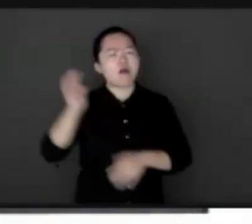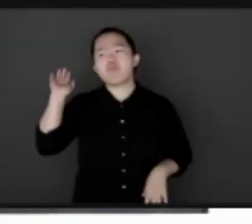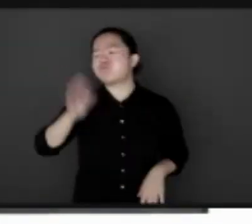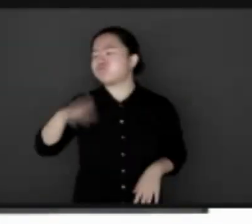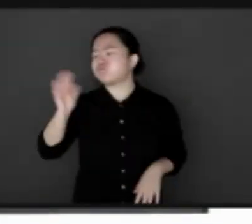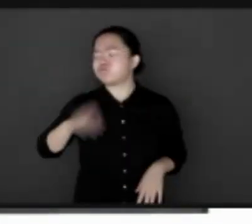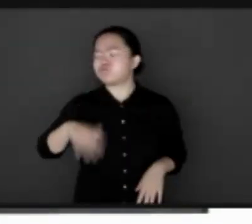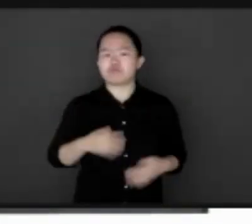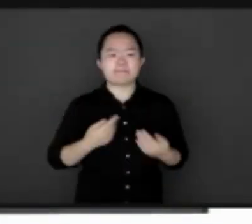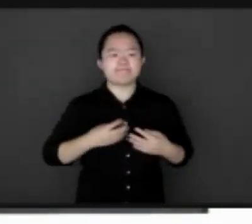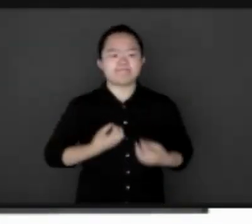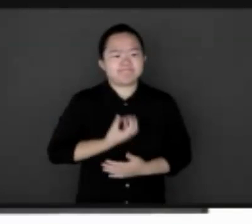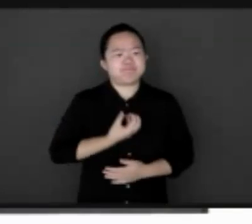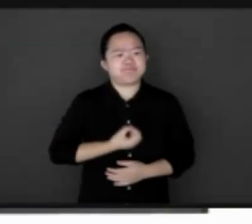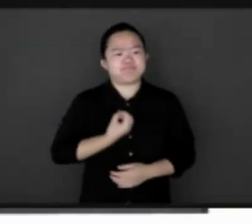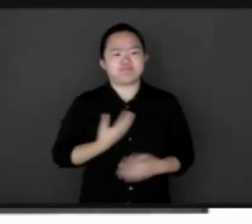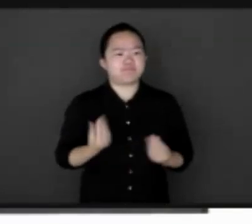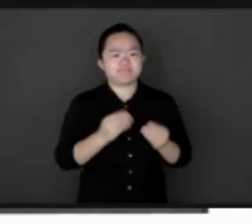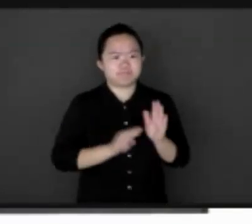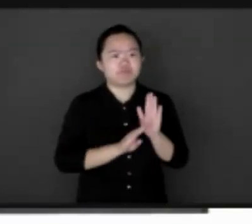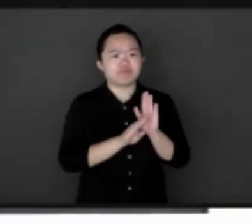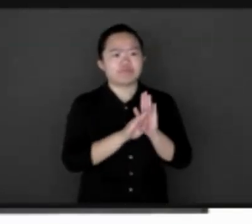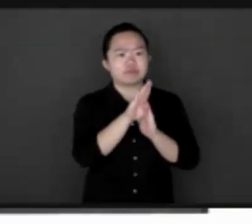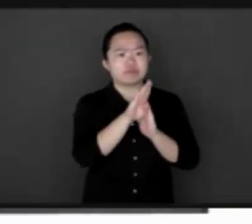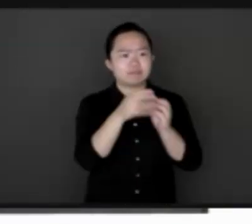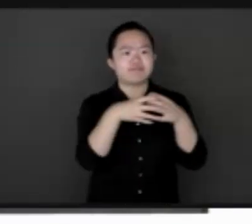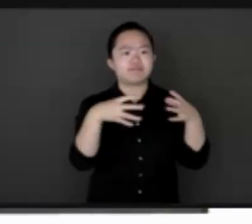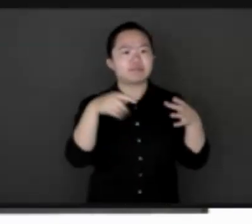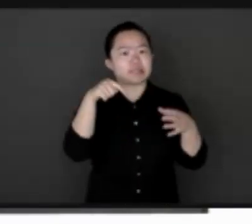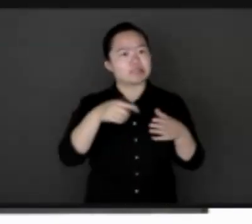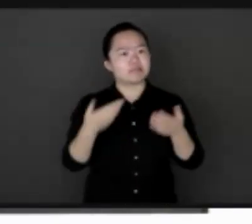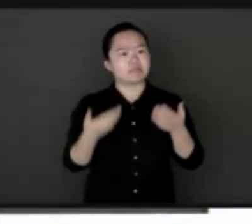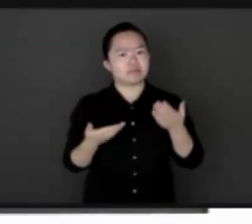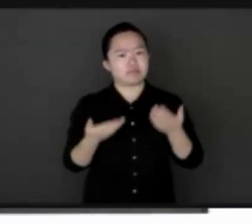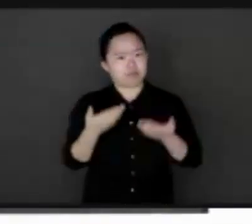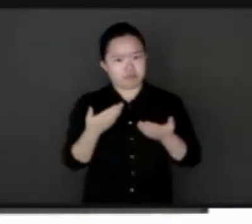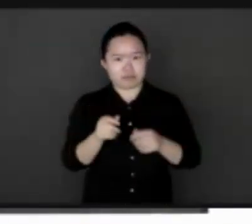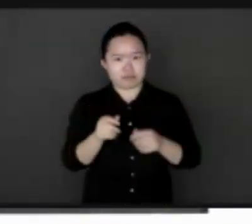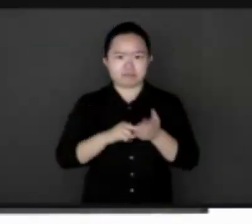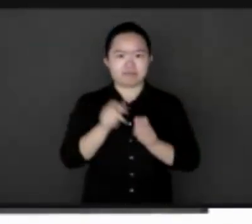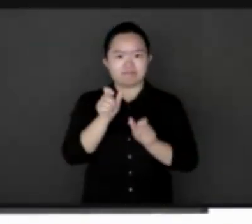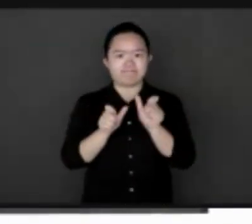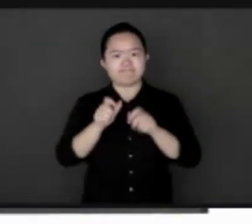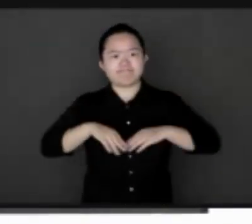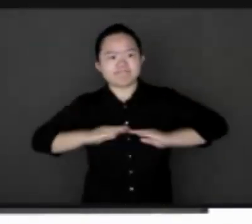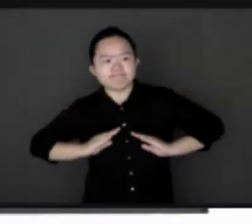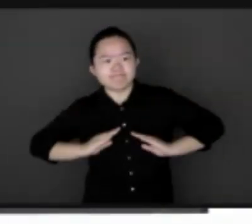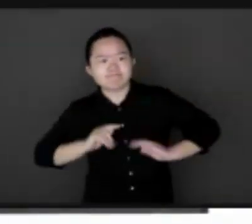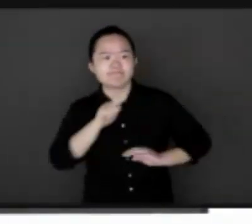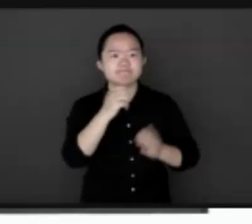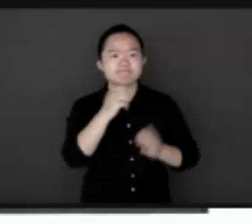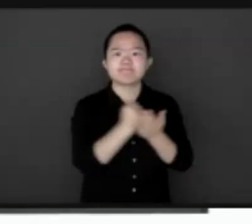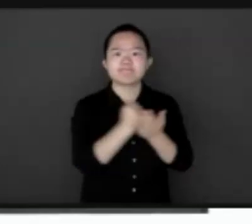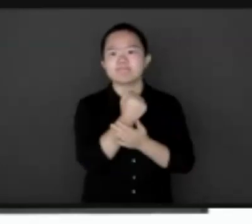I've learned yesterday that it's even more complicated in Italy or Poland, and works otherwise in the Netherlands and so on. So